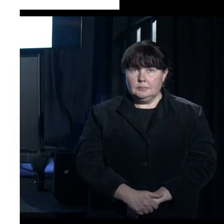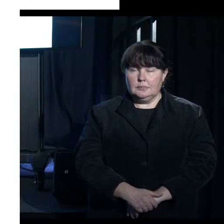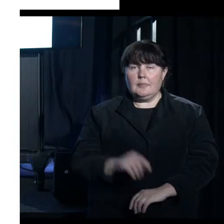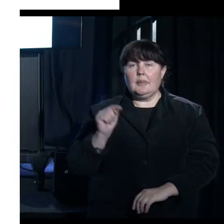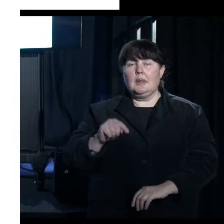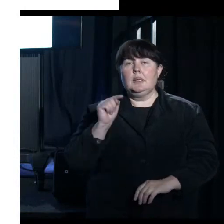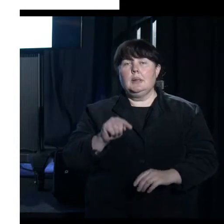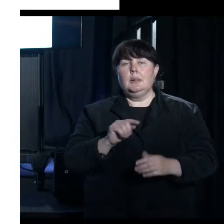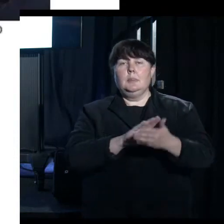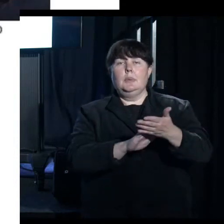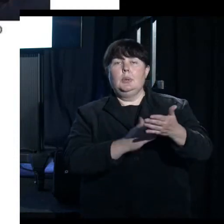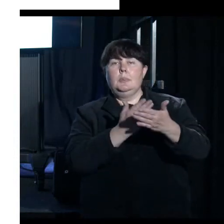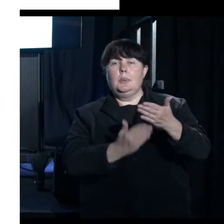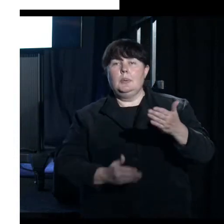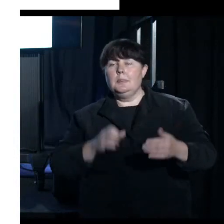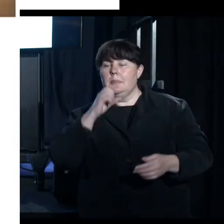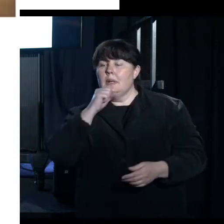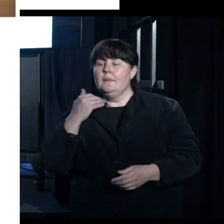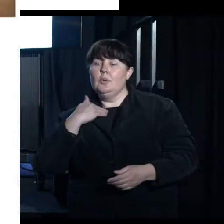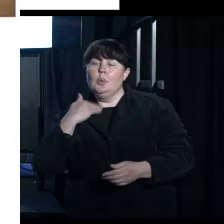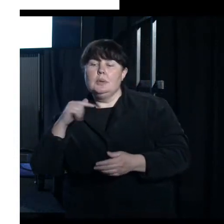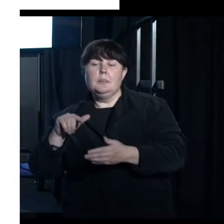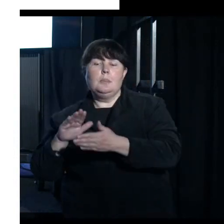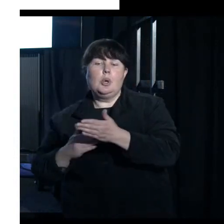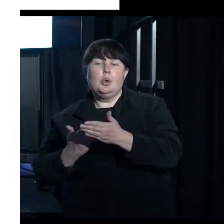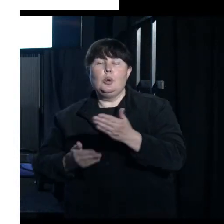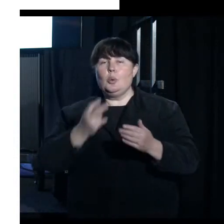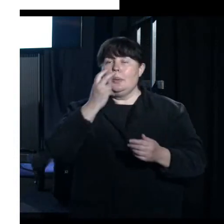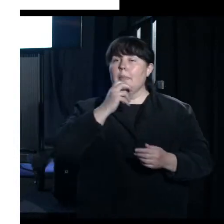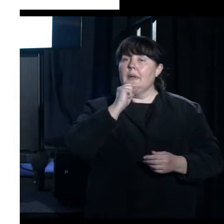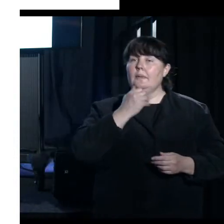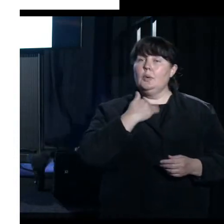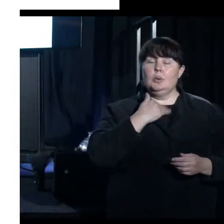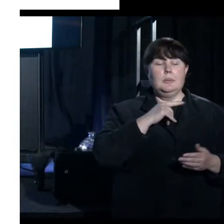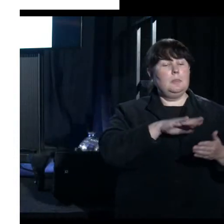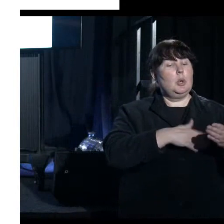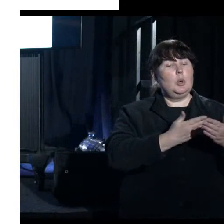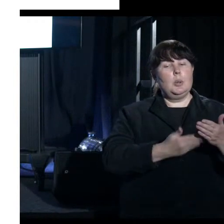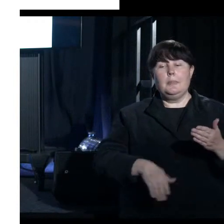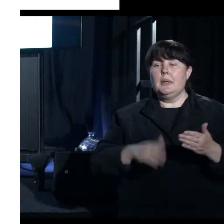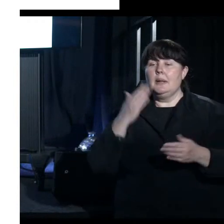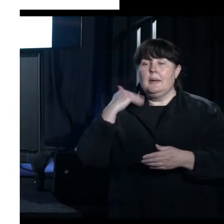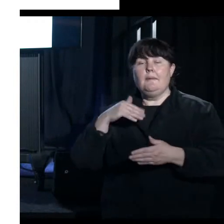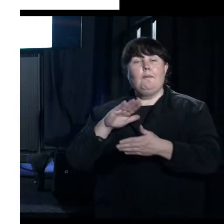Yes. Yes, sure, okay. A poem. Poem. Po. This is also.